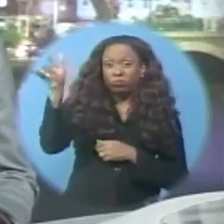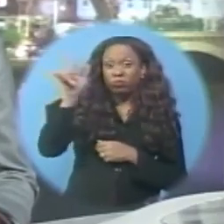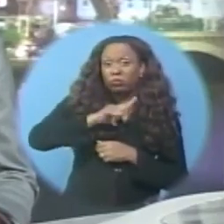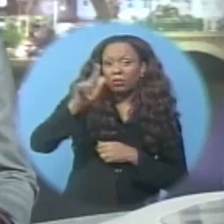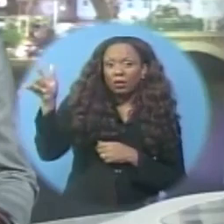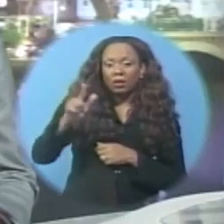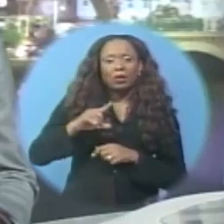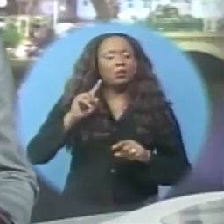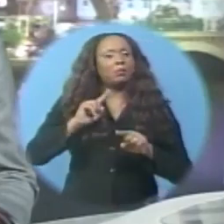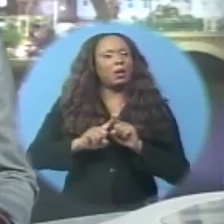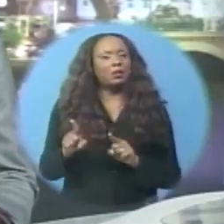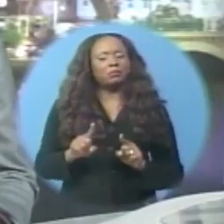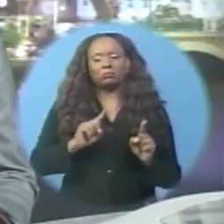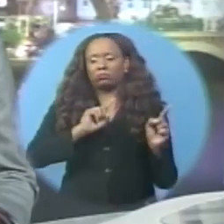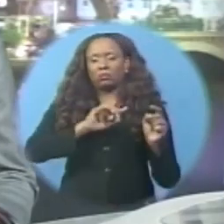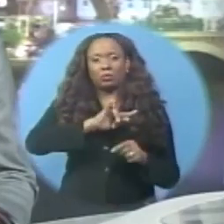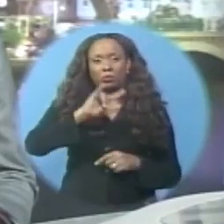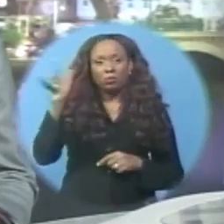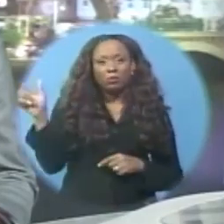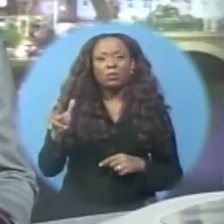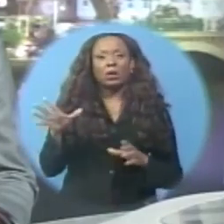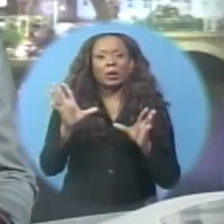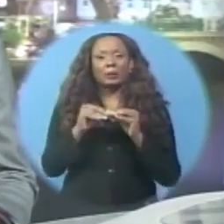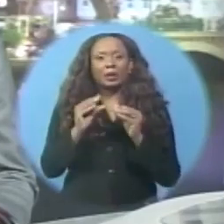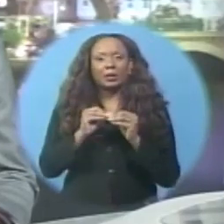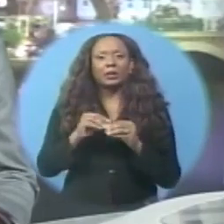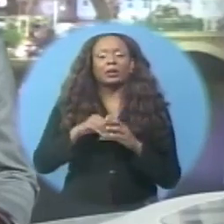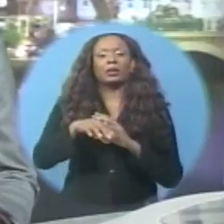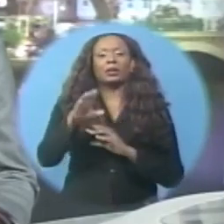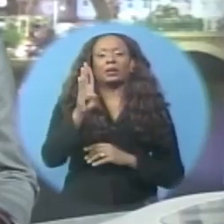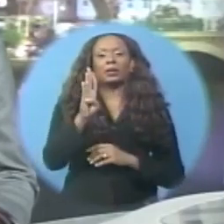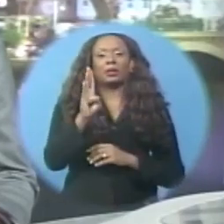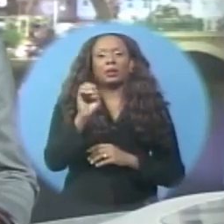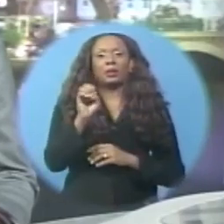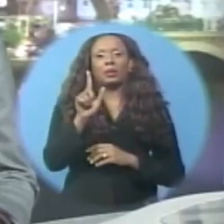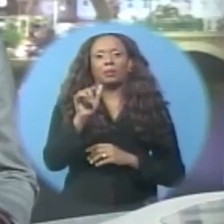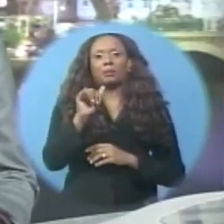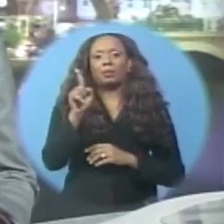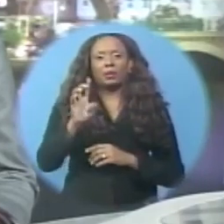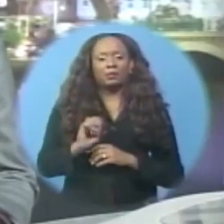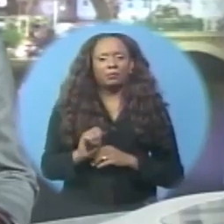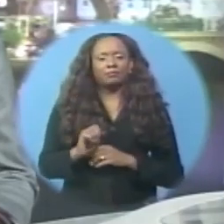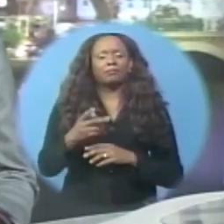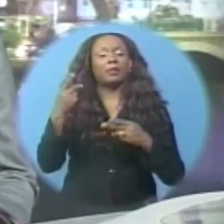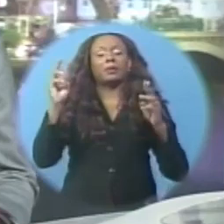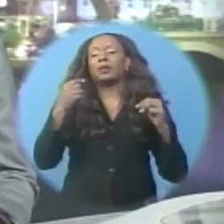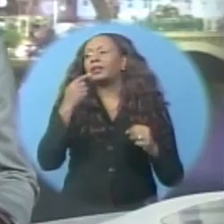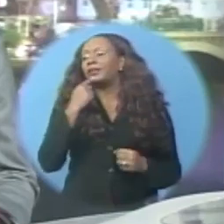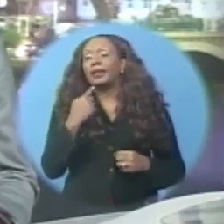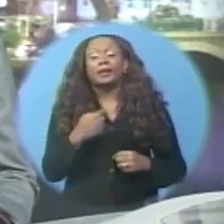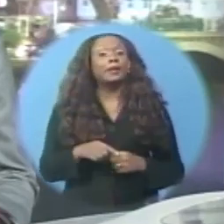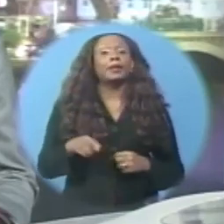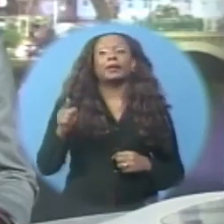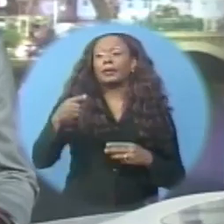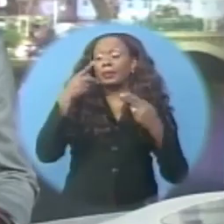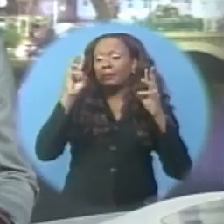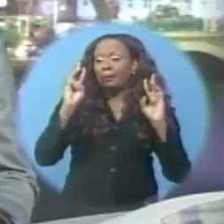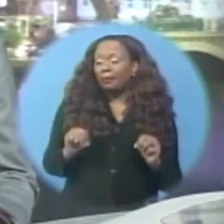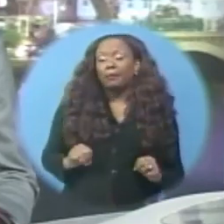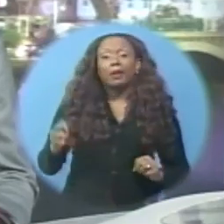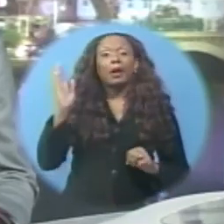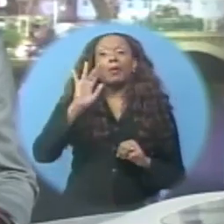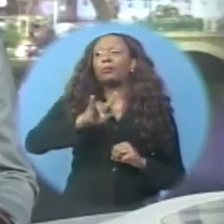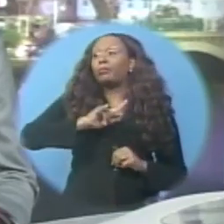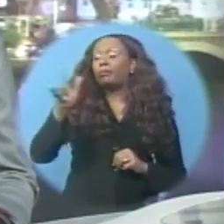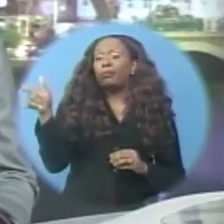attending the 4th CARICOM Mexico Summit in Belize. The Prime Minister says he will travel as often as is required to discharge